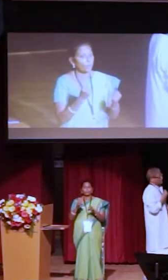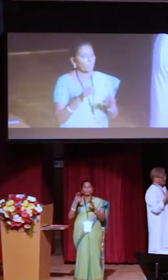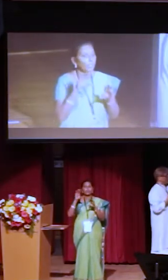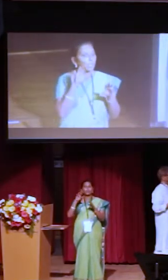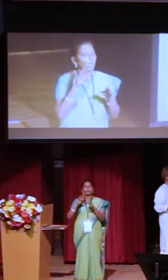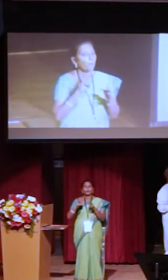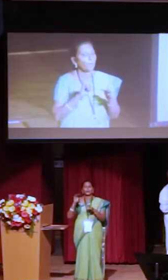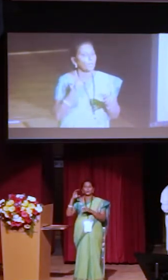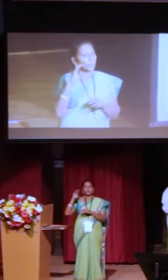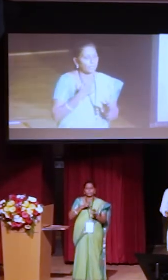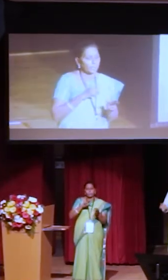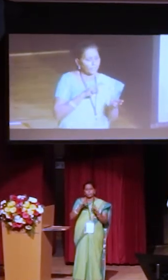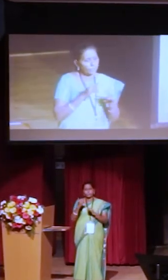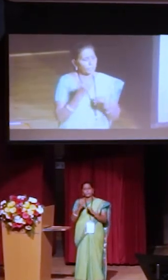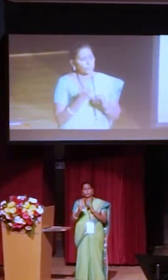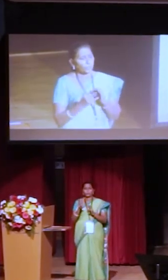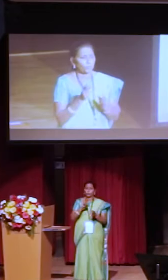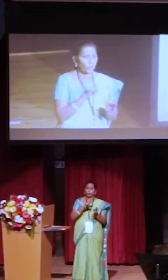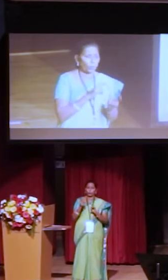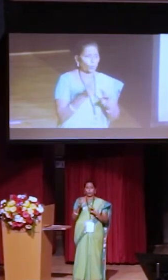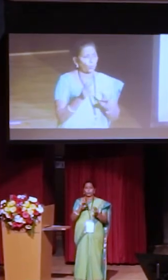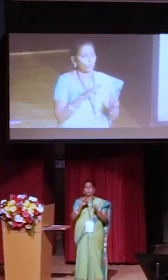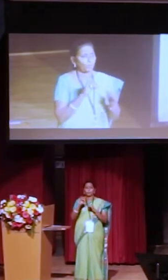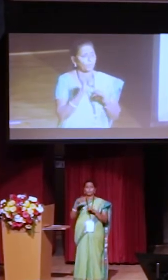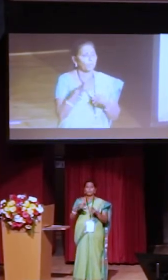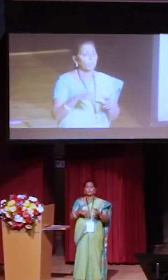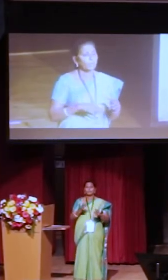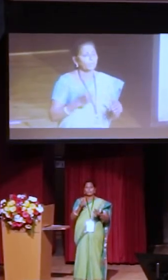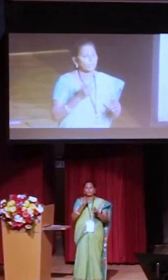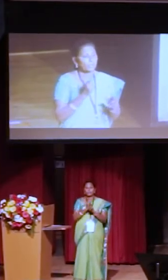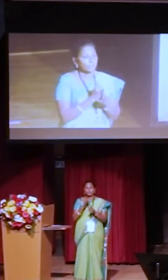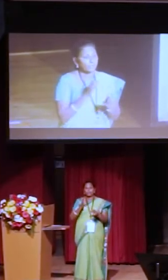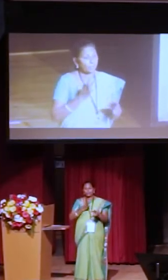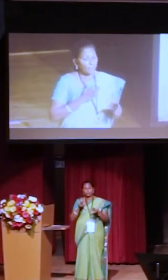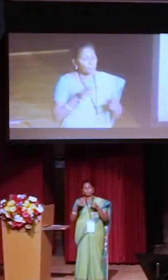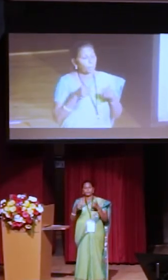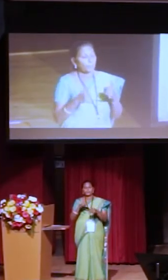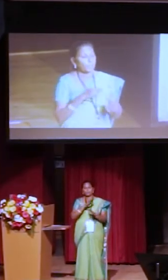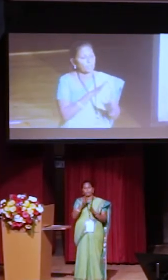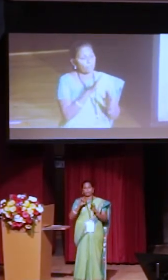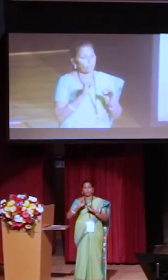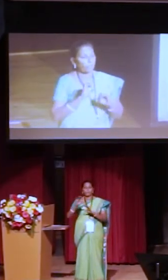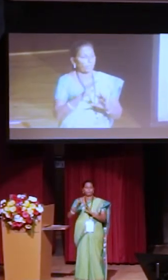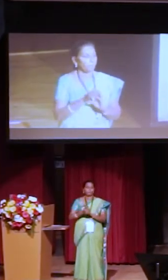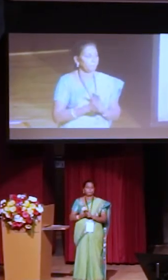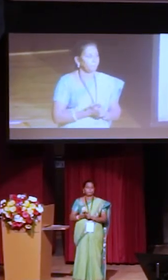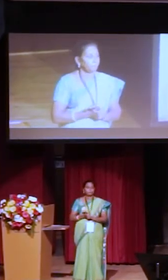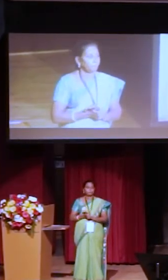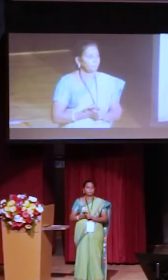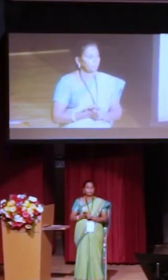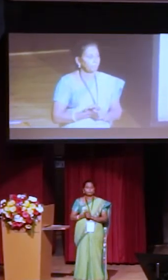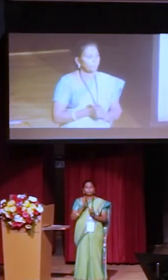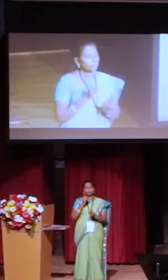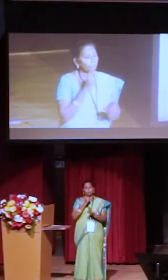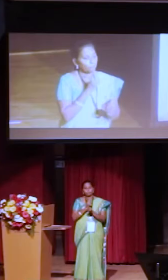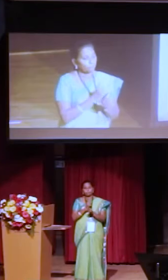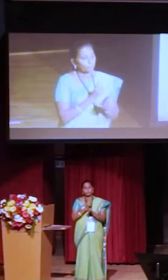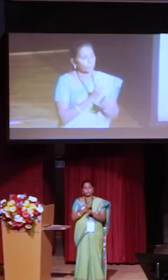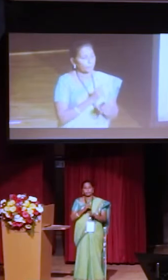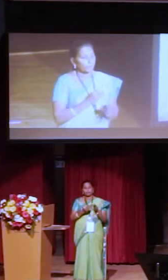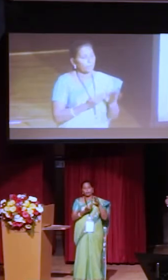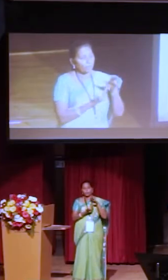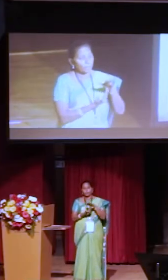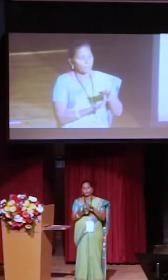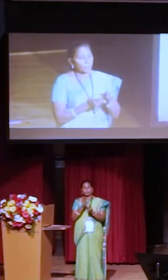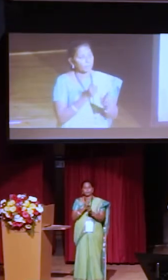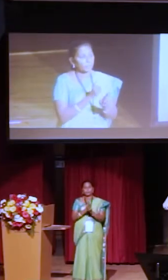IIIT Bangalore Center. Okay, the teacher select place. Alternately, the teacher,